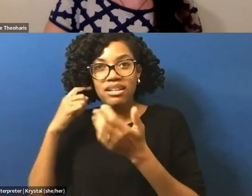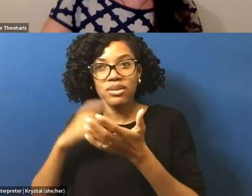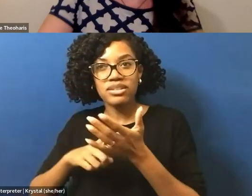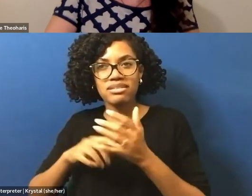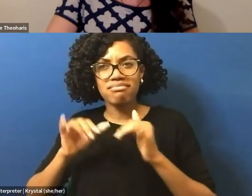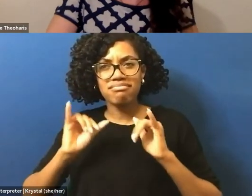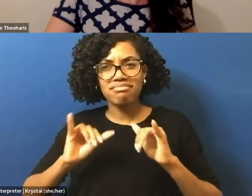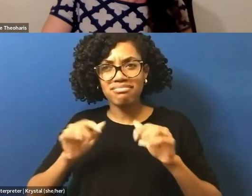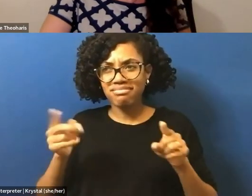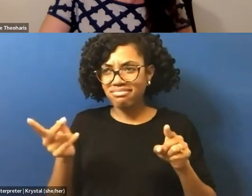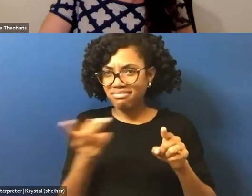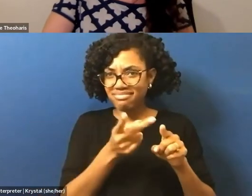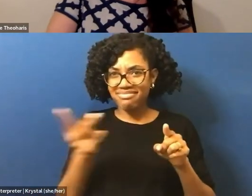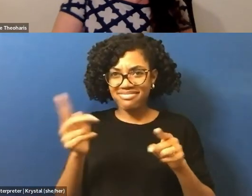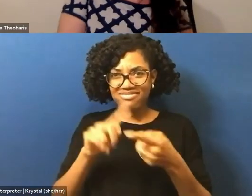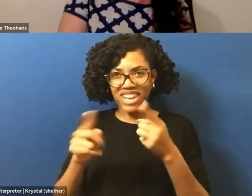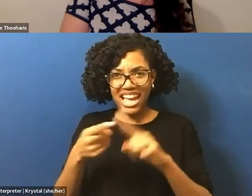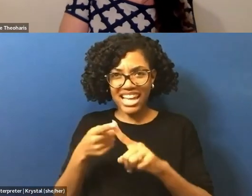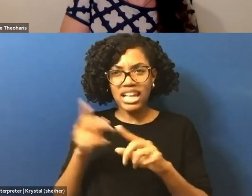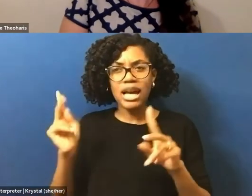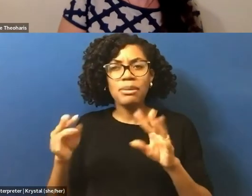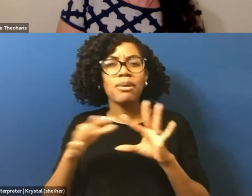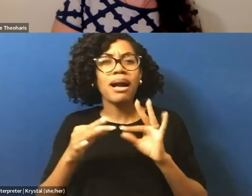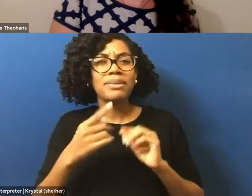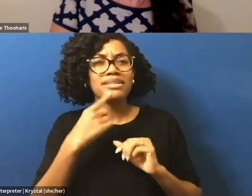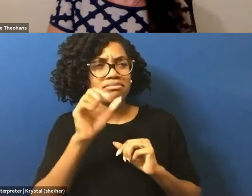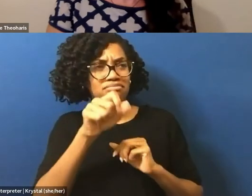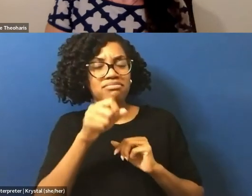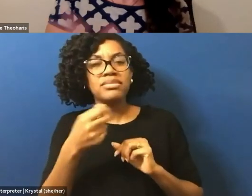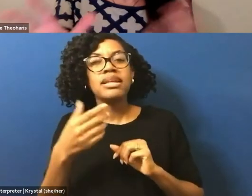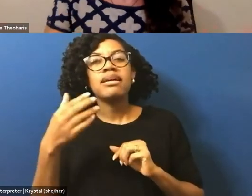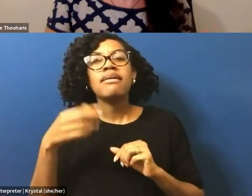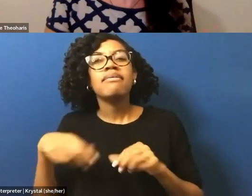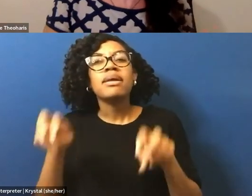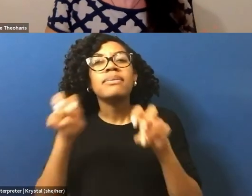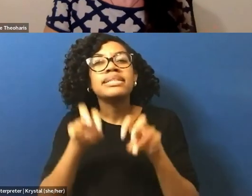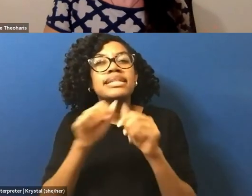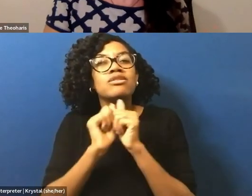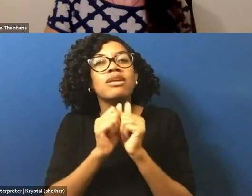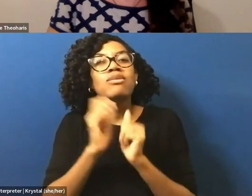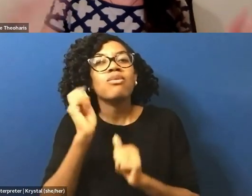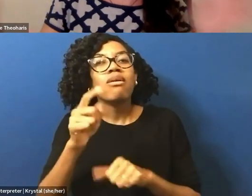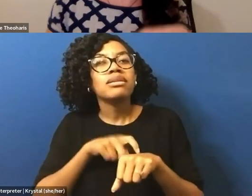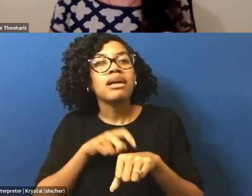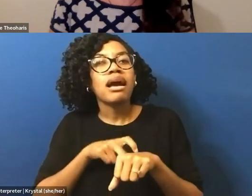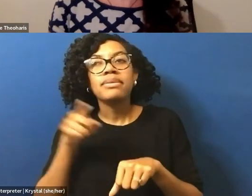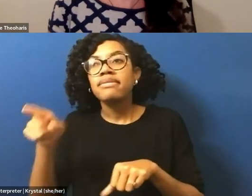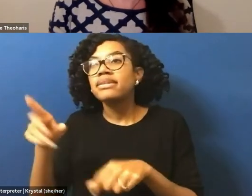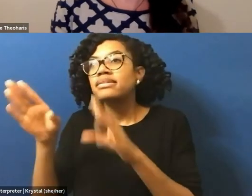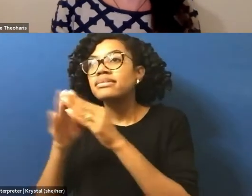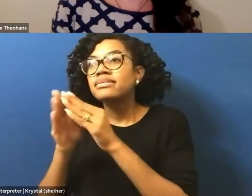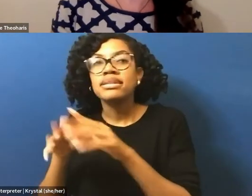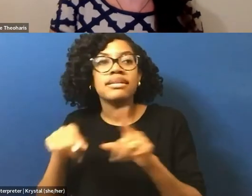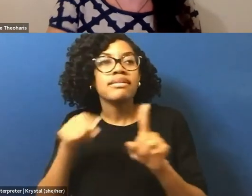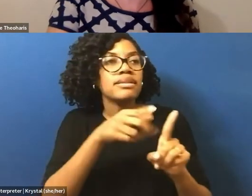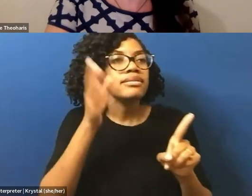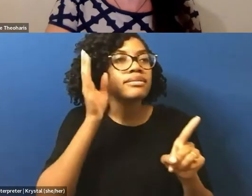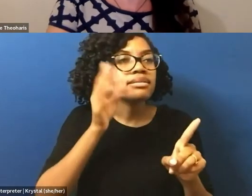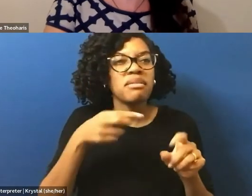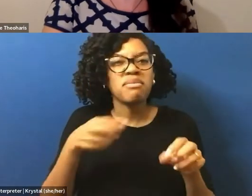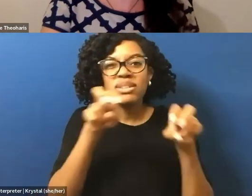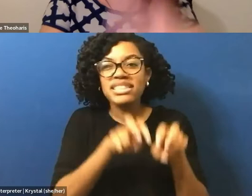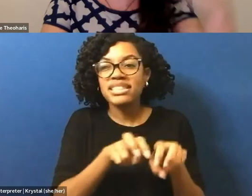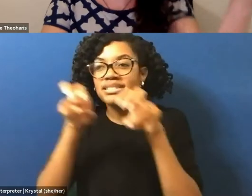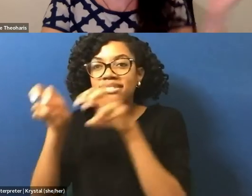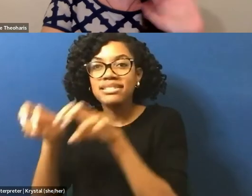people would say, oh yeah, they used to sit in the front row together. You know, they were here sitting in the front row together. They were there sitting in the front row together. And I was like,